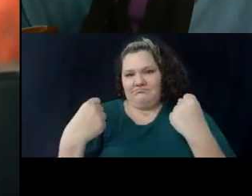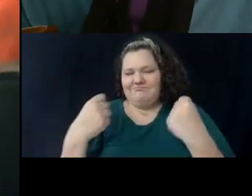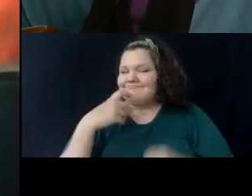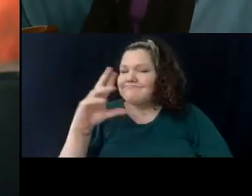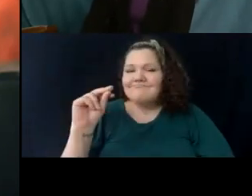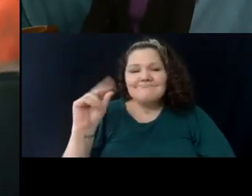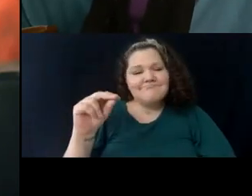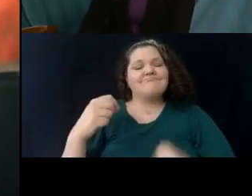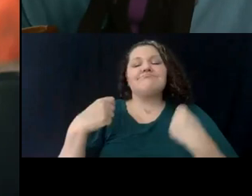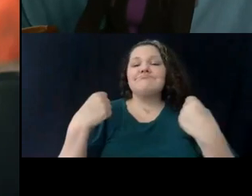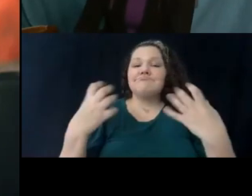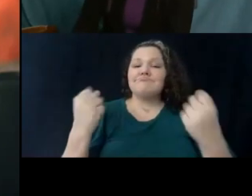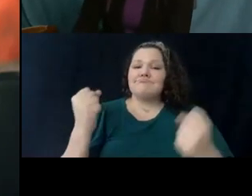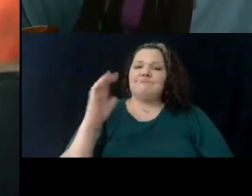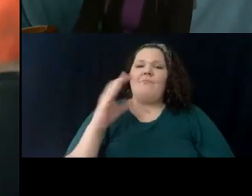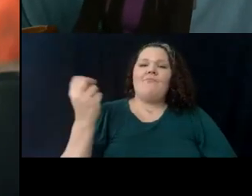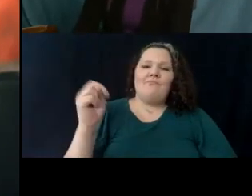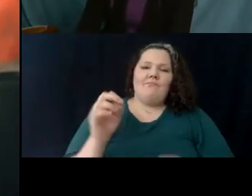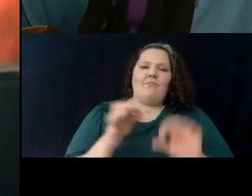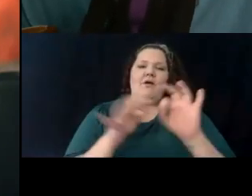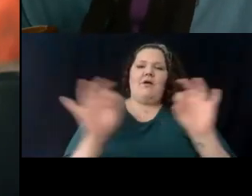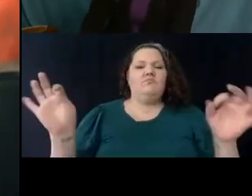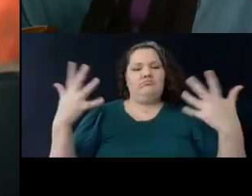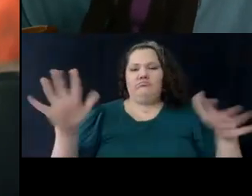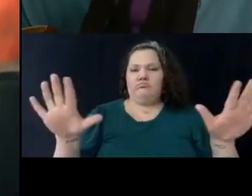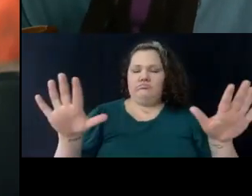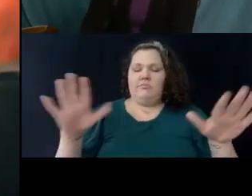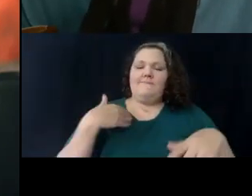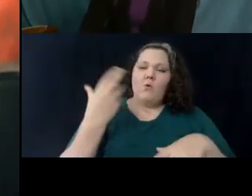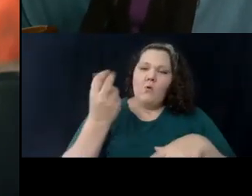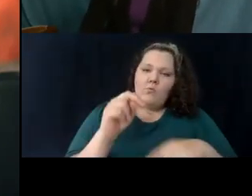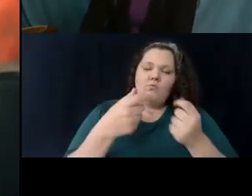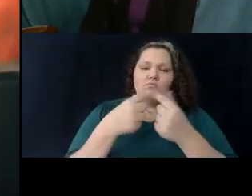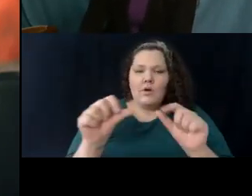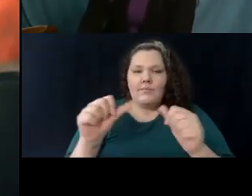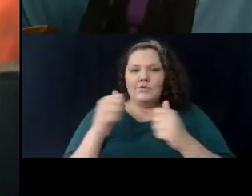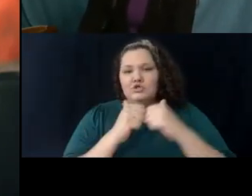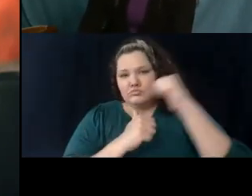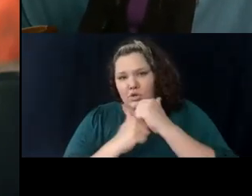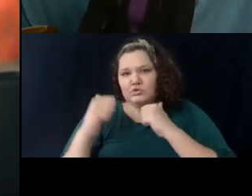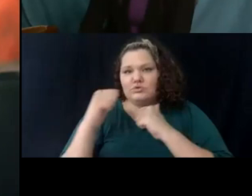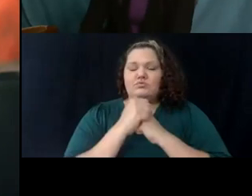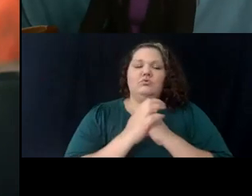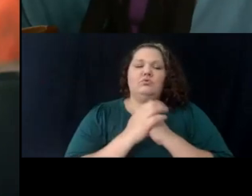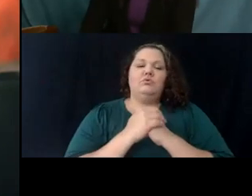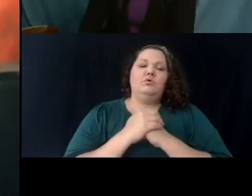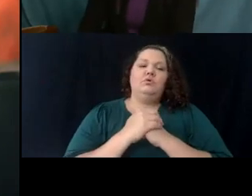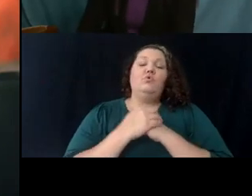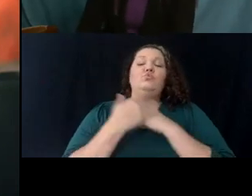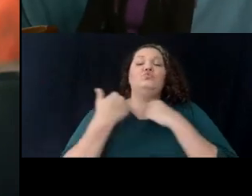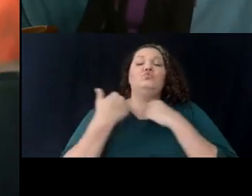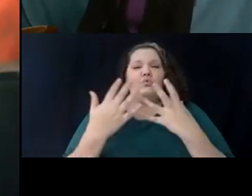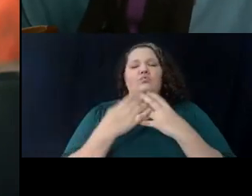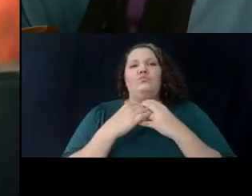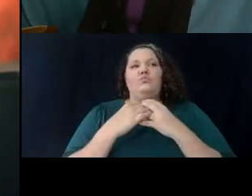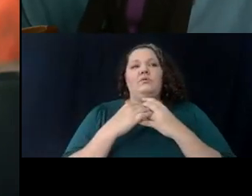People assume that when you see sign language, it's English, but signed. And it's not. American Sign Language is its own